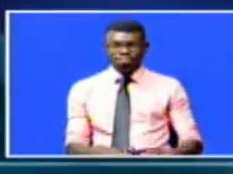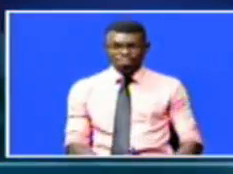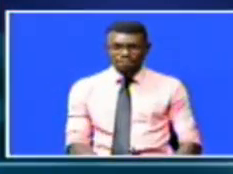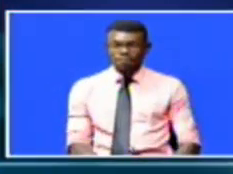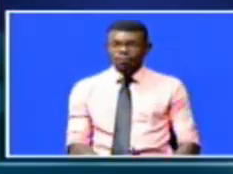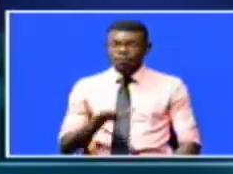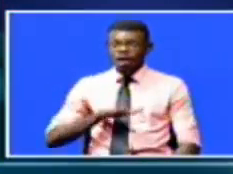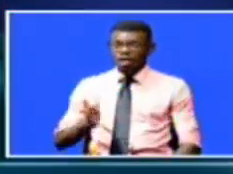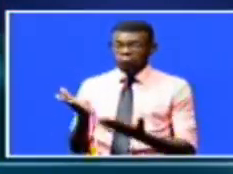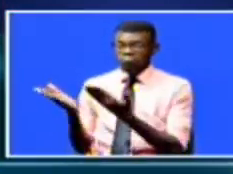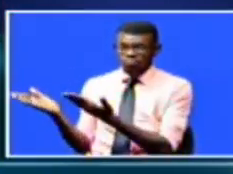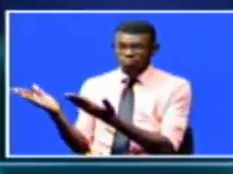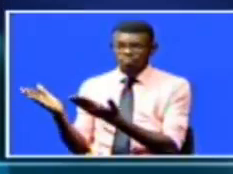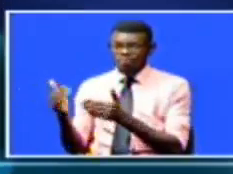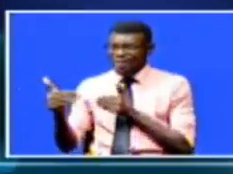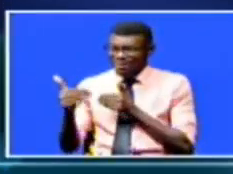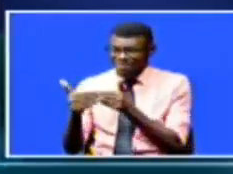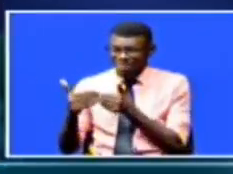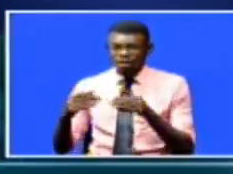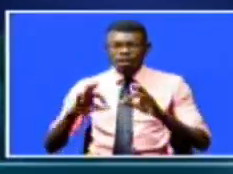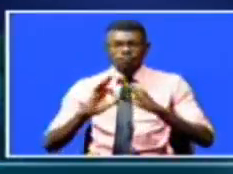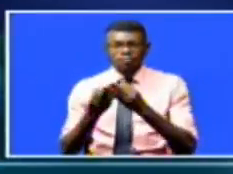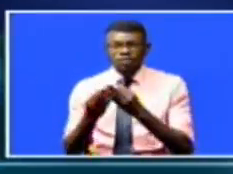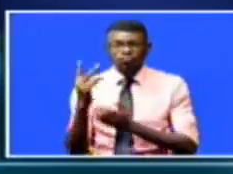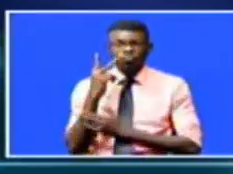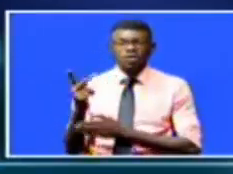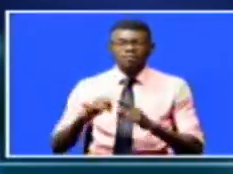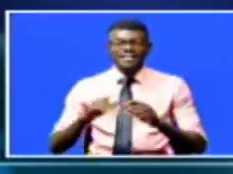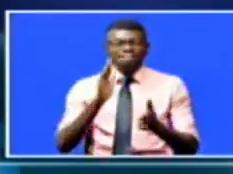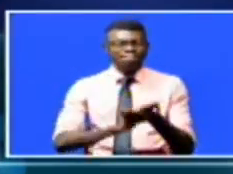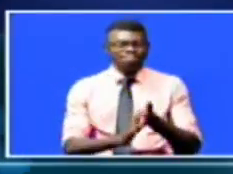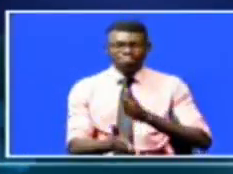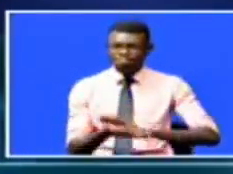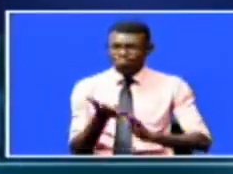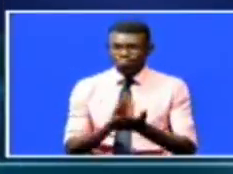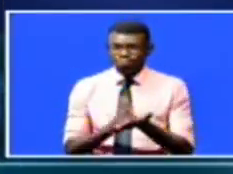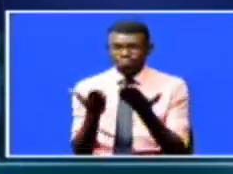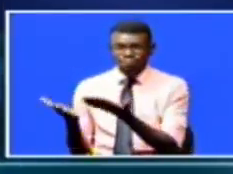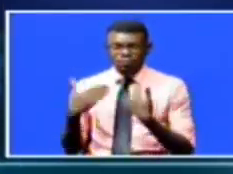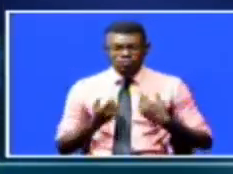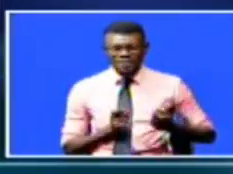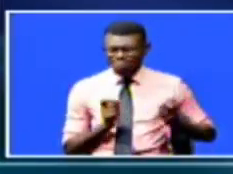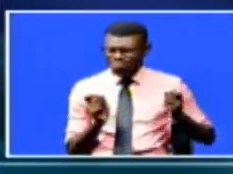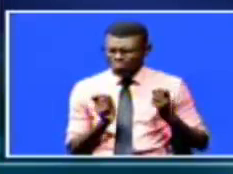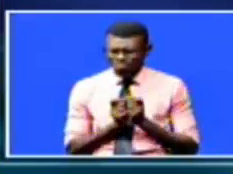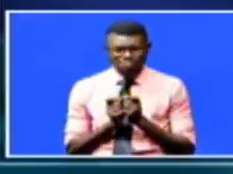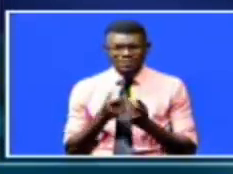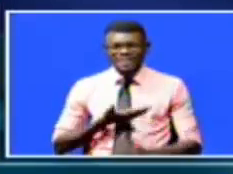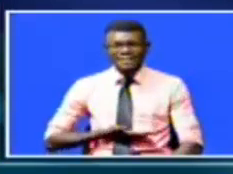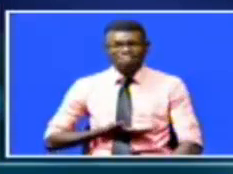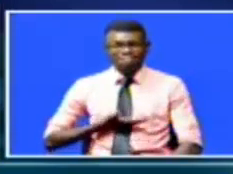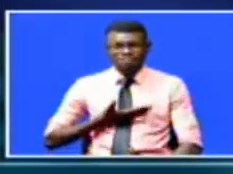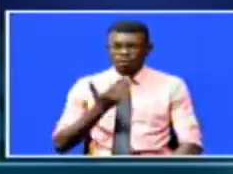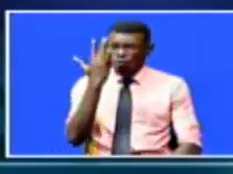This place that hosted almost 200 families is now an empty field full of pain and anguish as those remaining